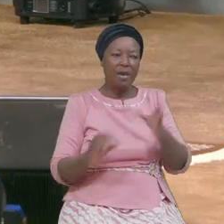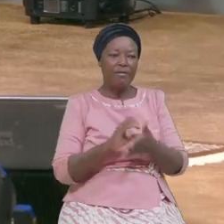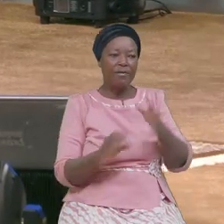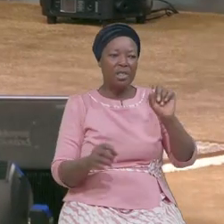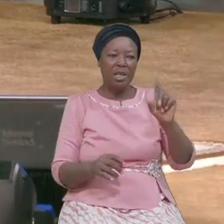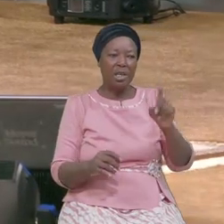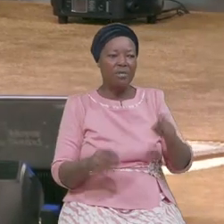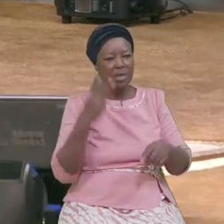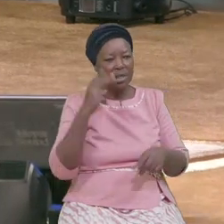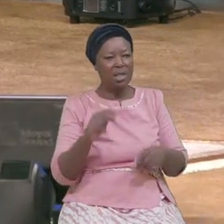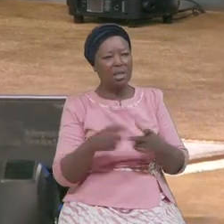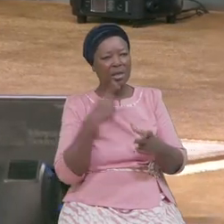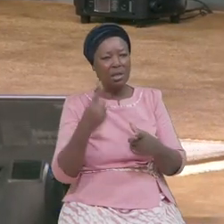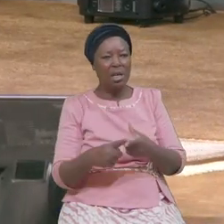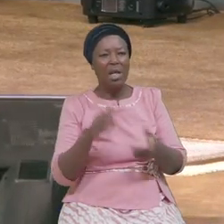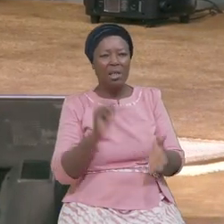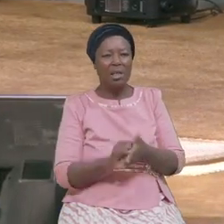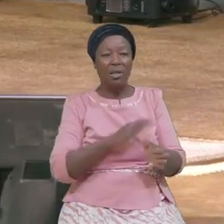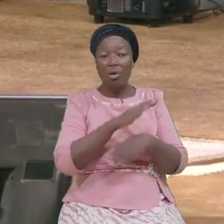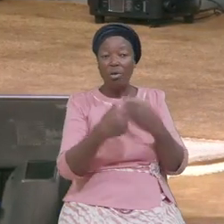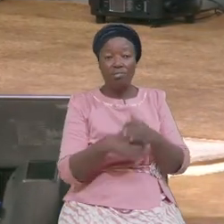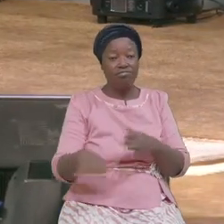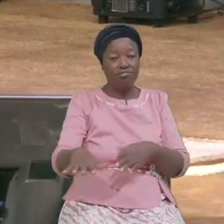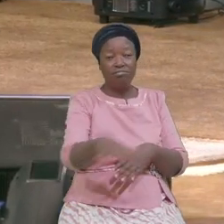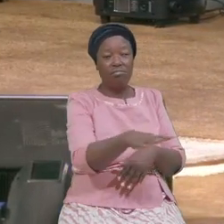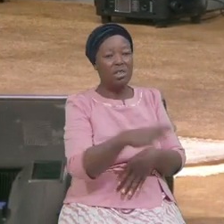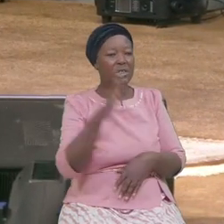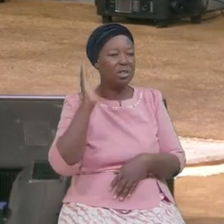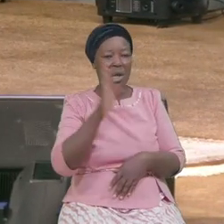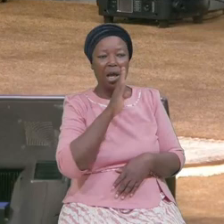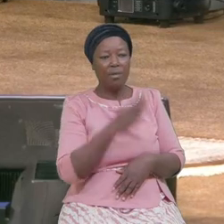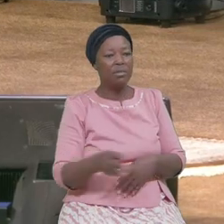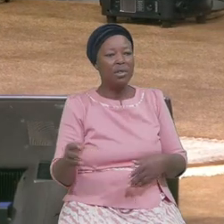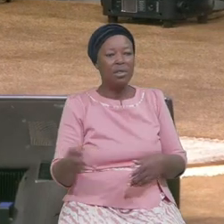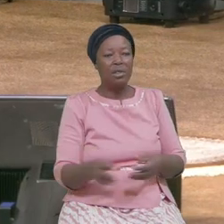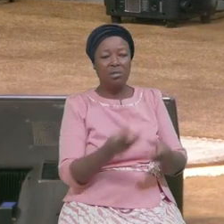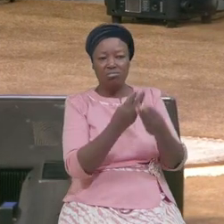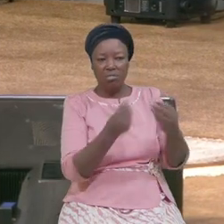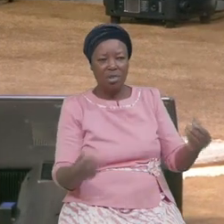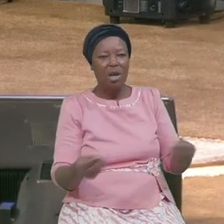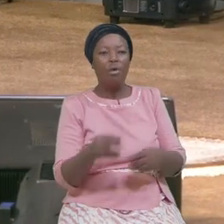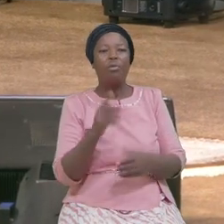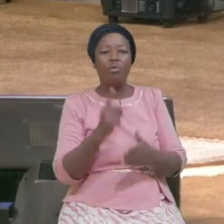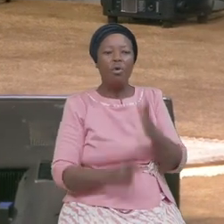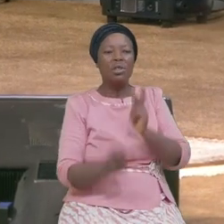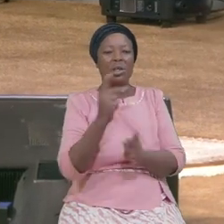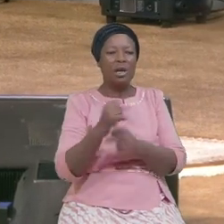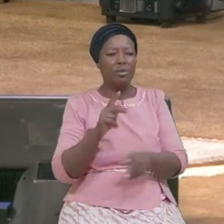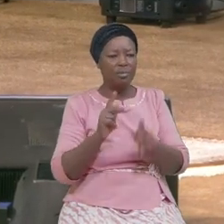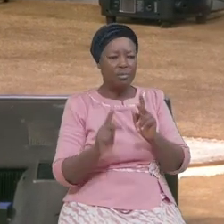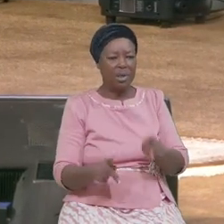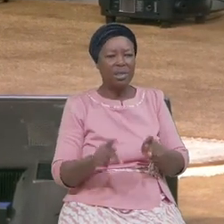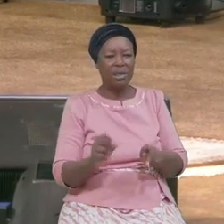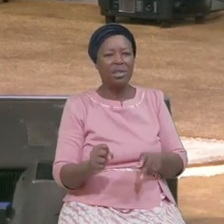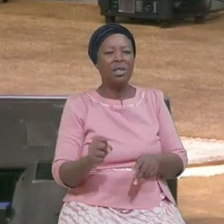11, seeing then that all these things shall be dissolved, what manner of persons ought ye